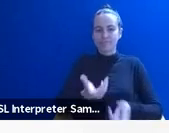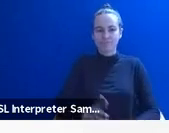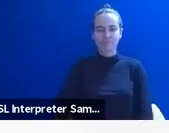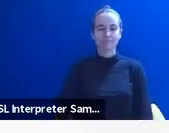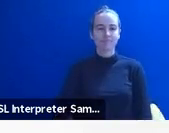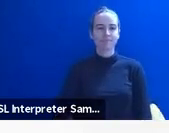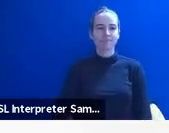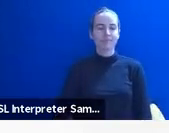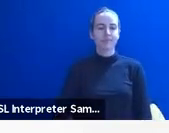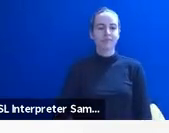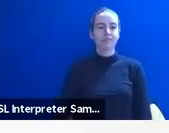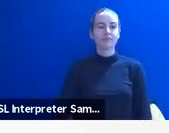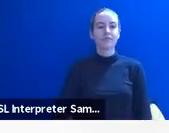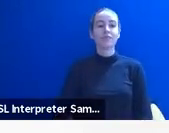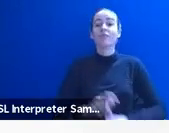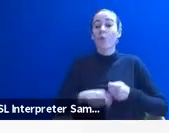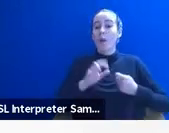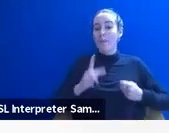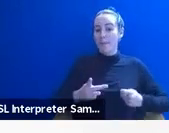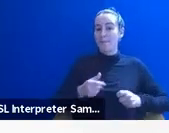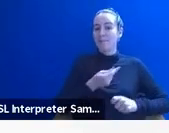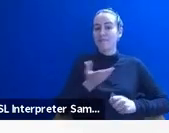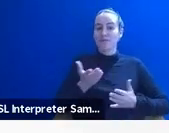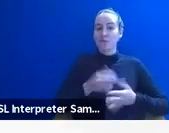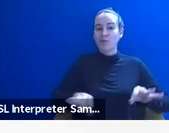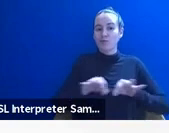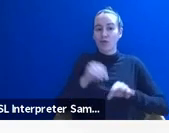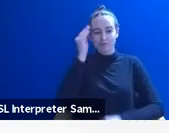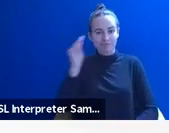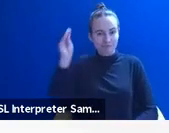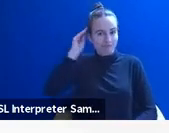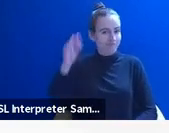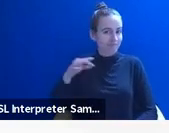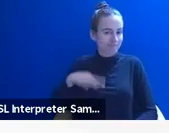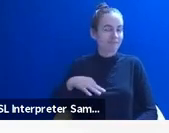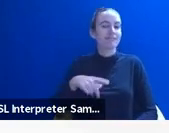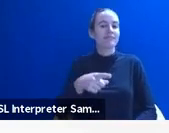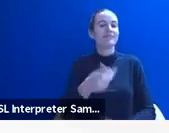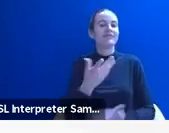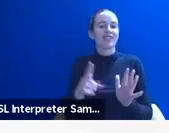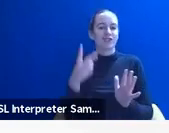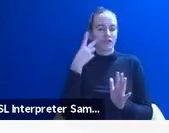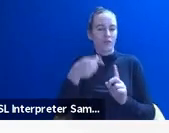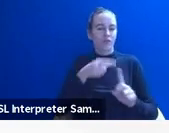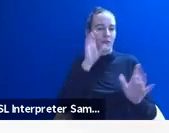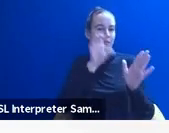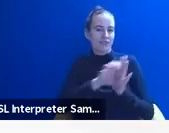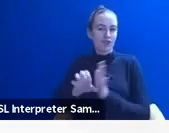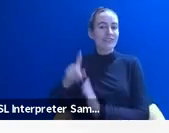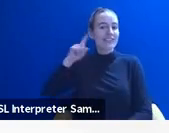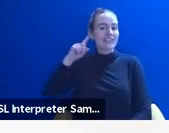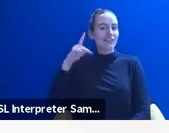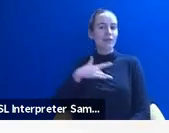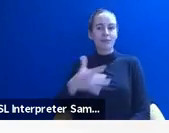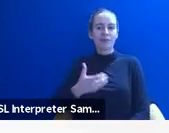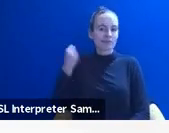So just to wrap up a few key takeaways, as shown in the infographics, the ear is often not listed as a possible